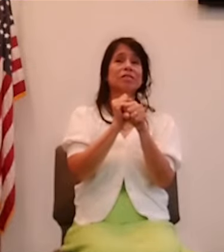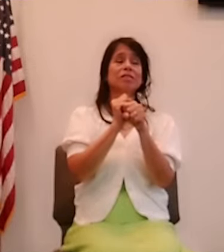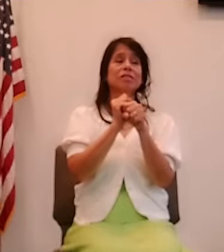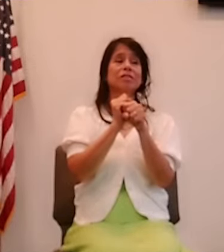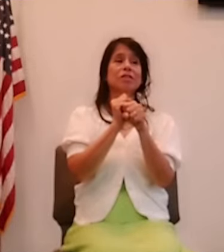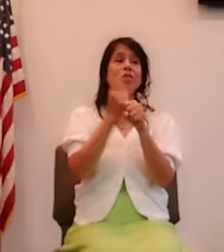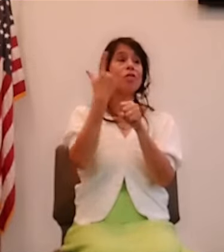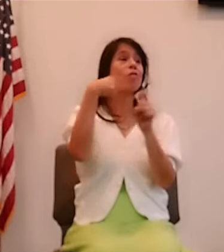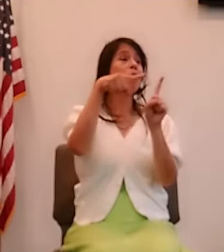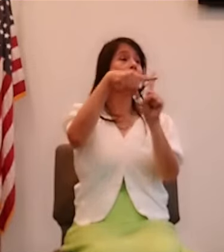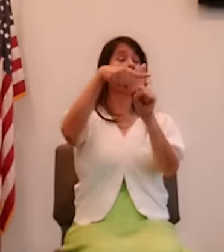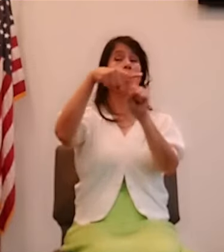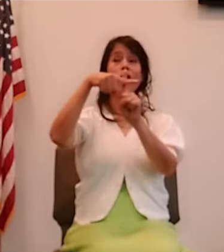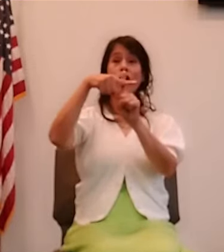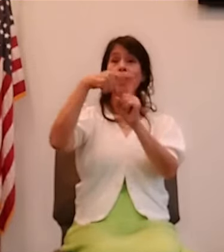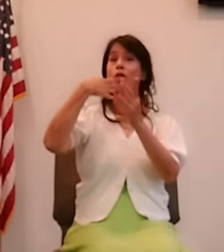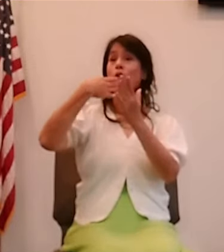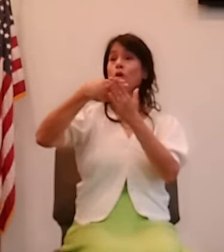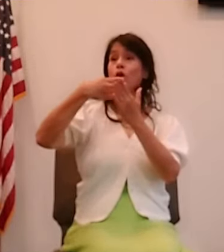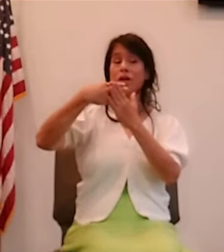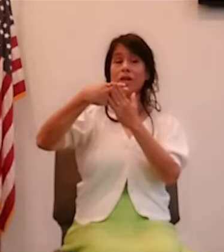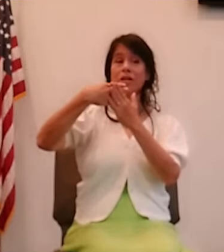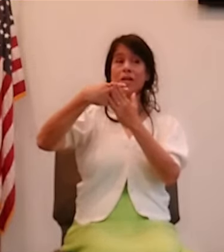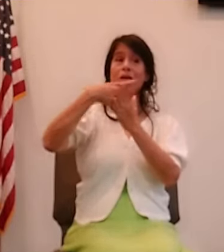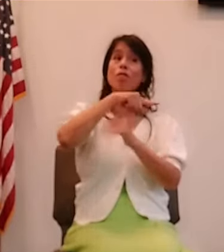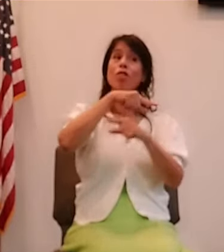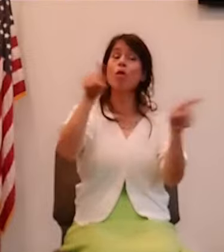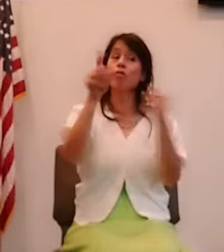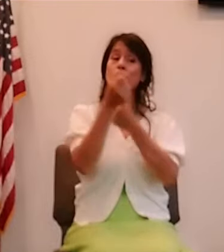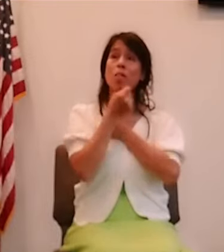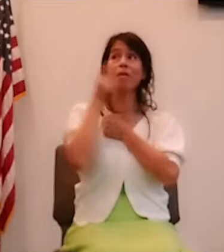for the good of those who love him,